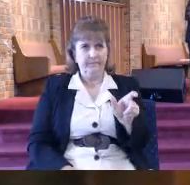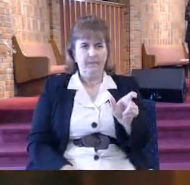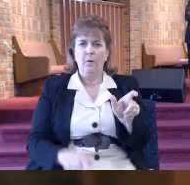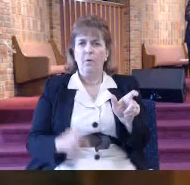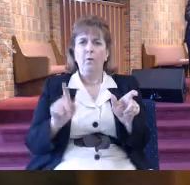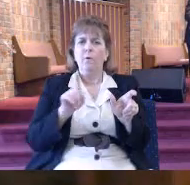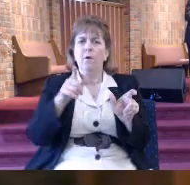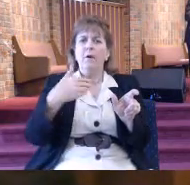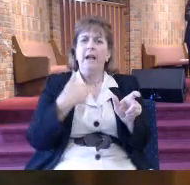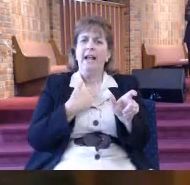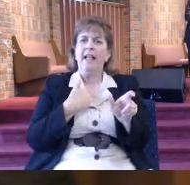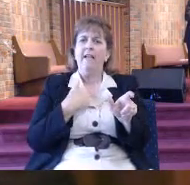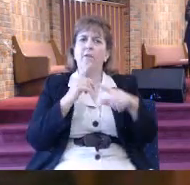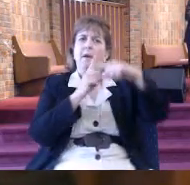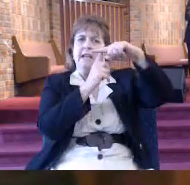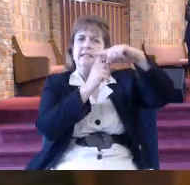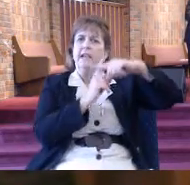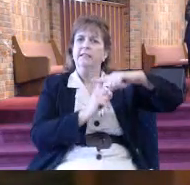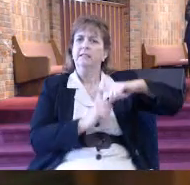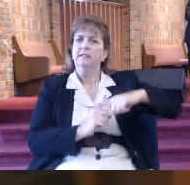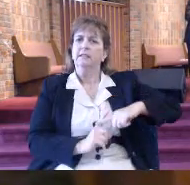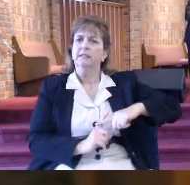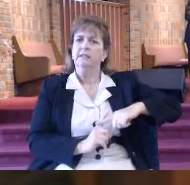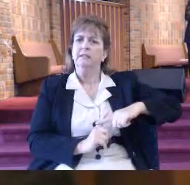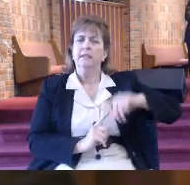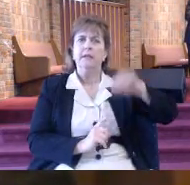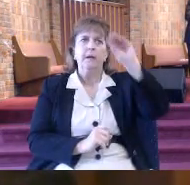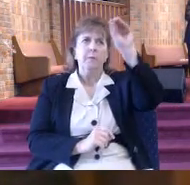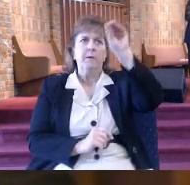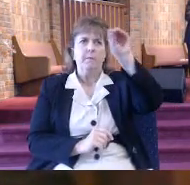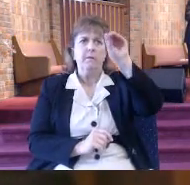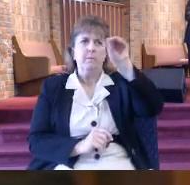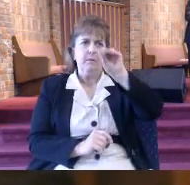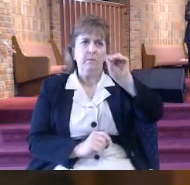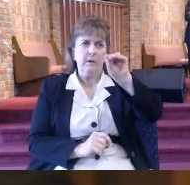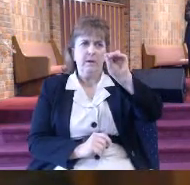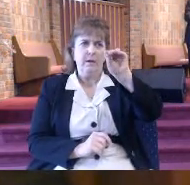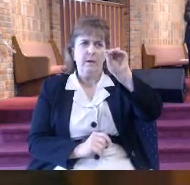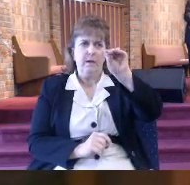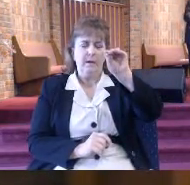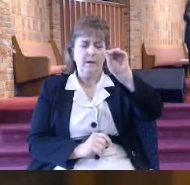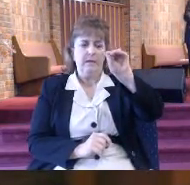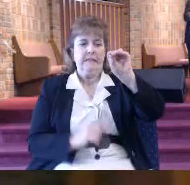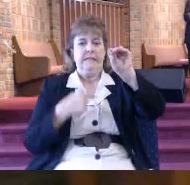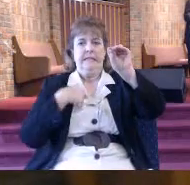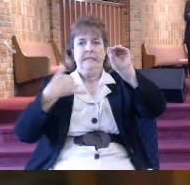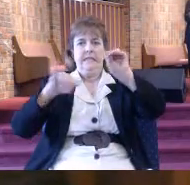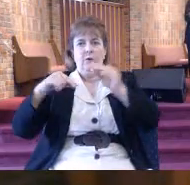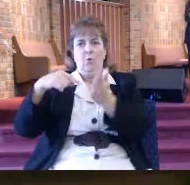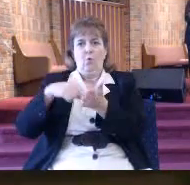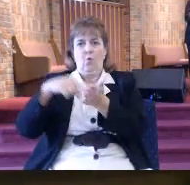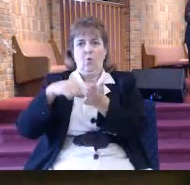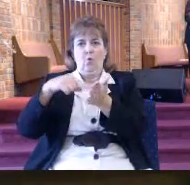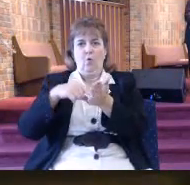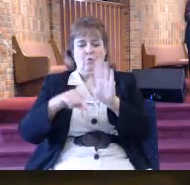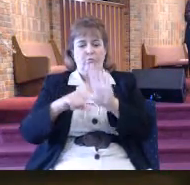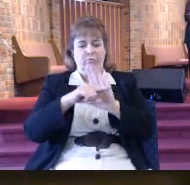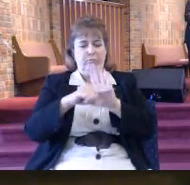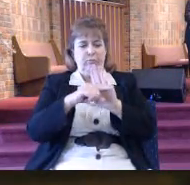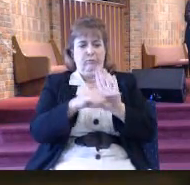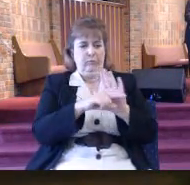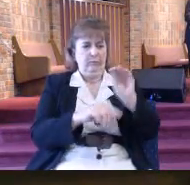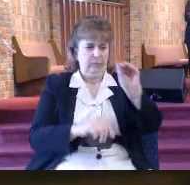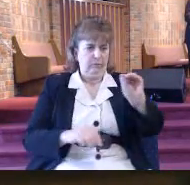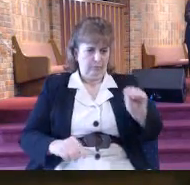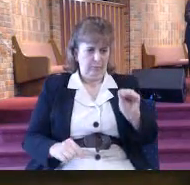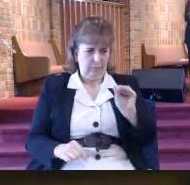for you? What do you have that you still owe on? Those things that create a negative in your